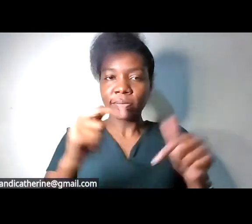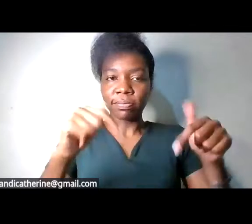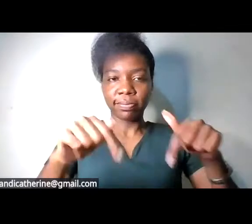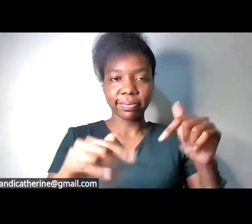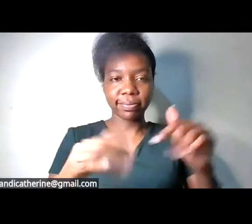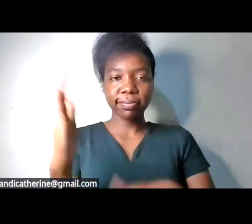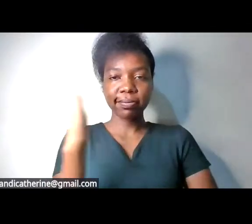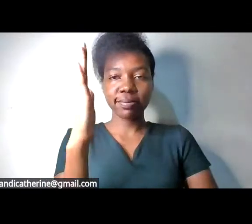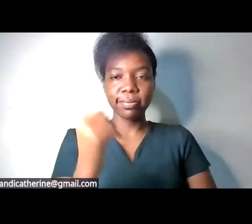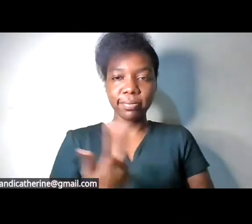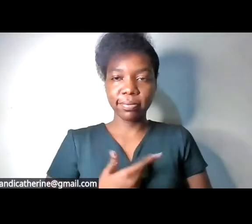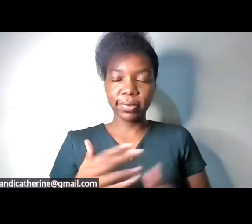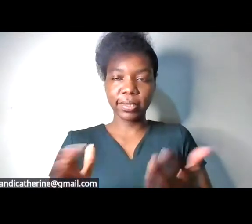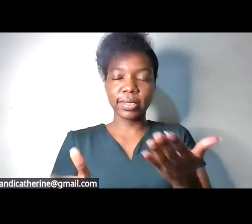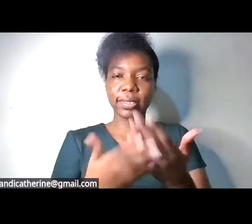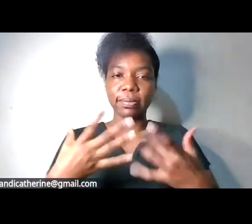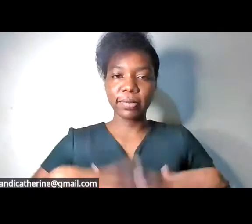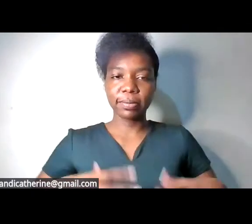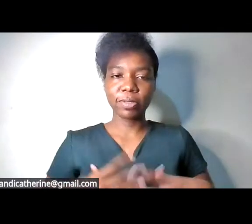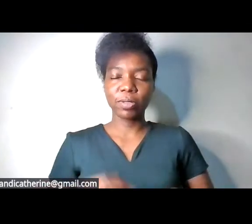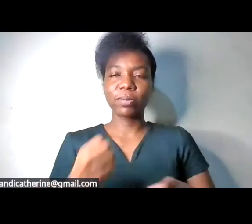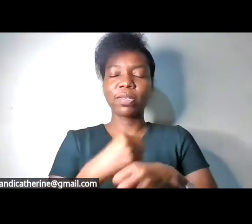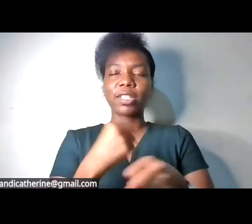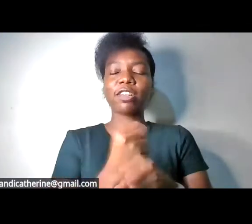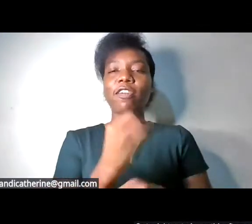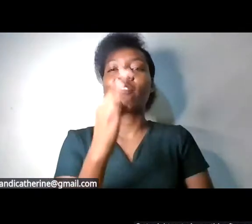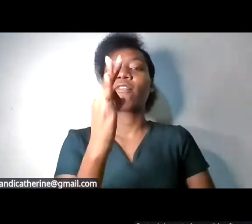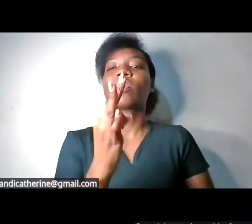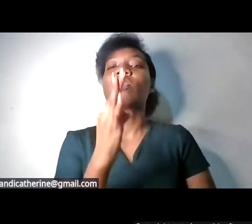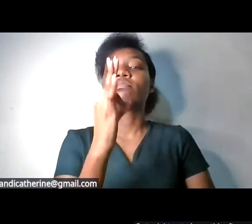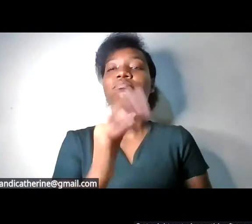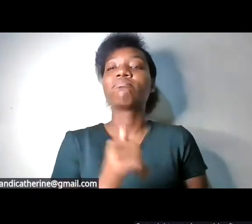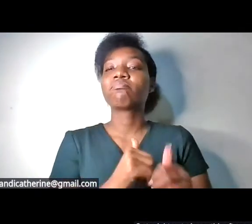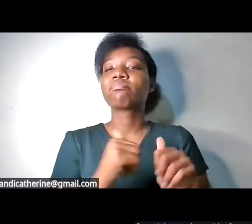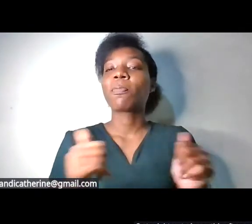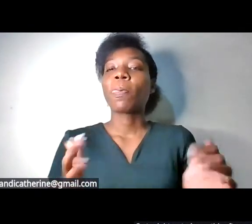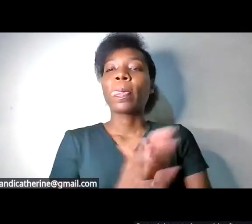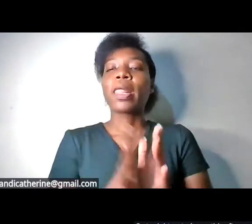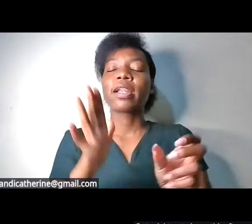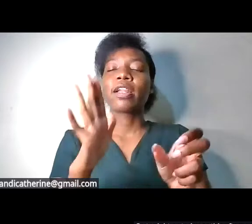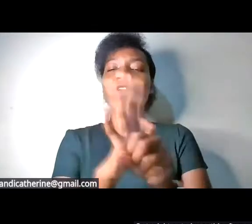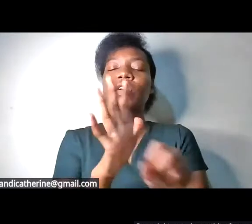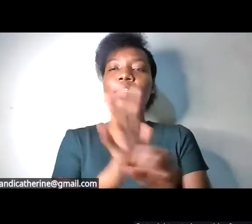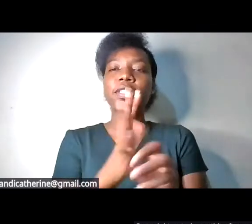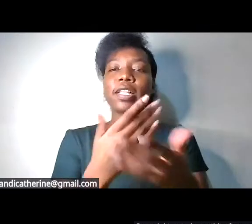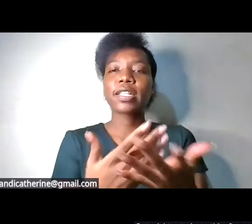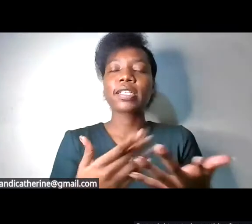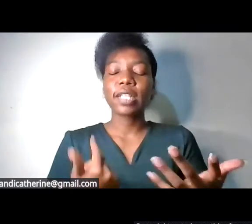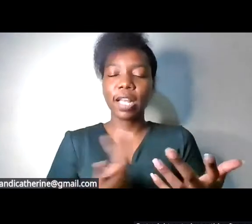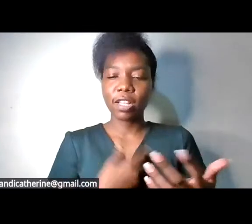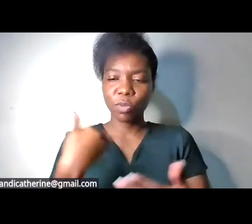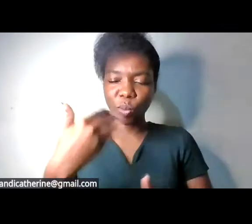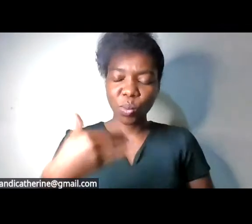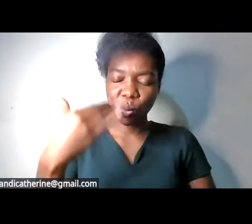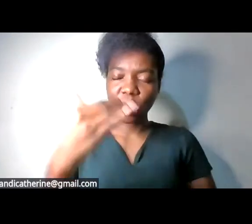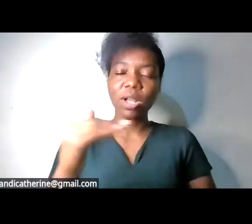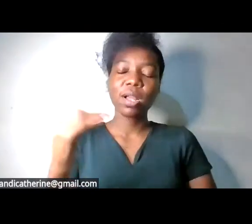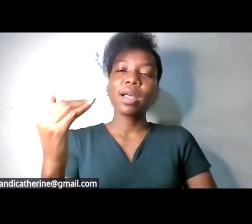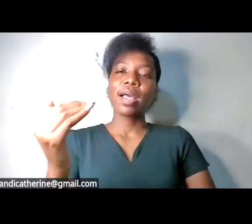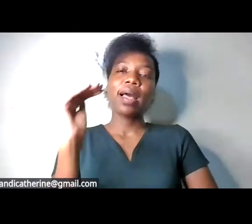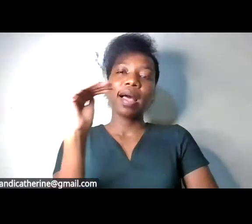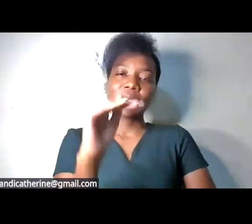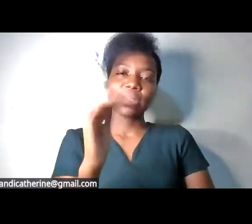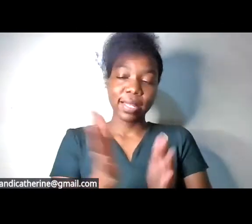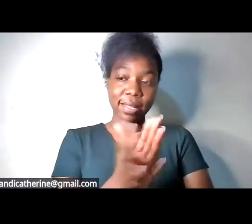are helping you to shape that future, to answer a lot of the questions you've always asked, or you've always wondered about. And this is why we're here